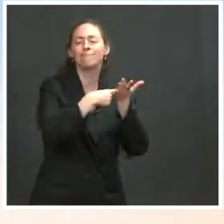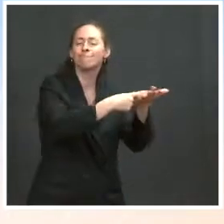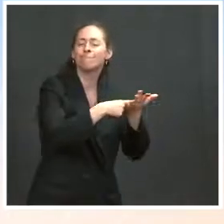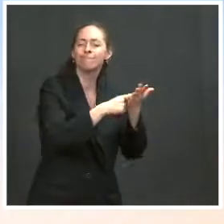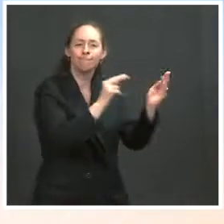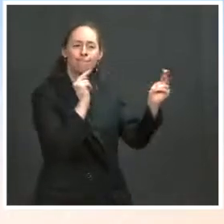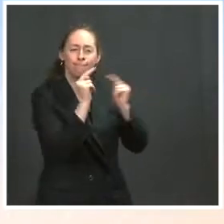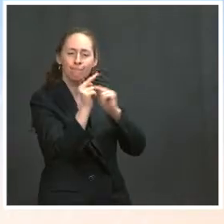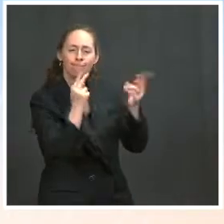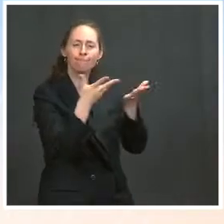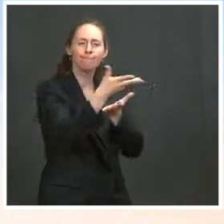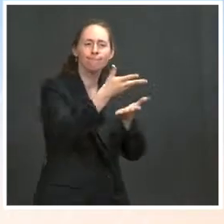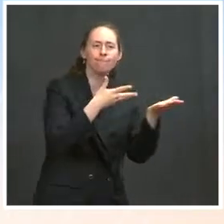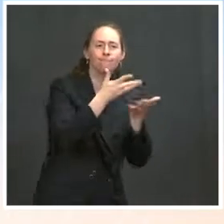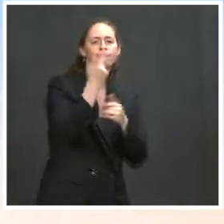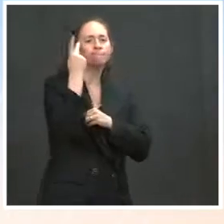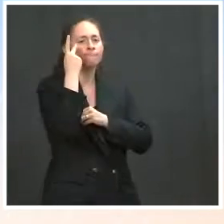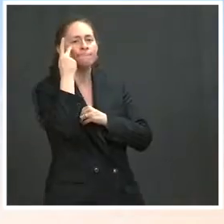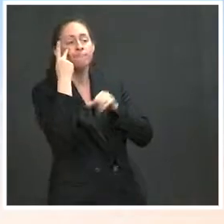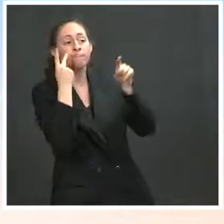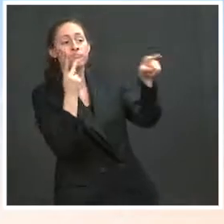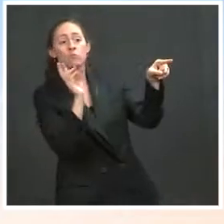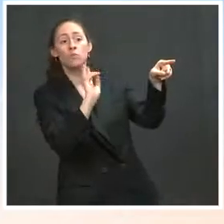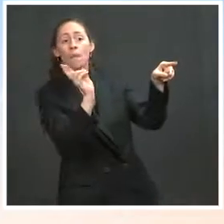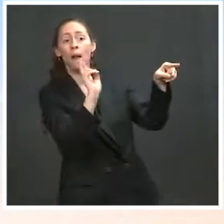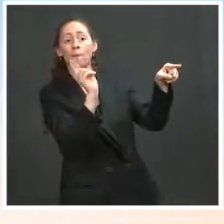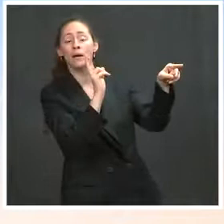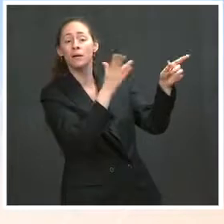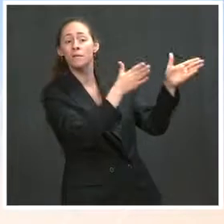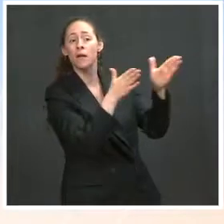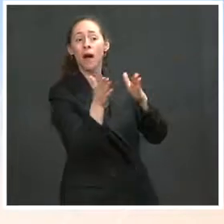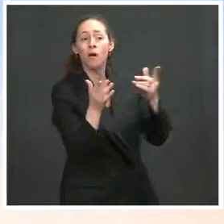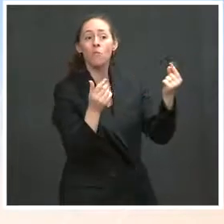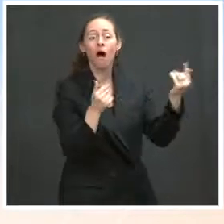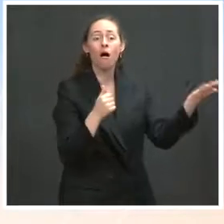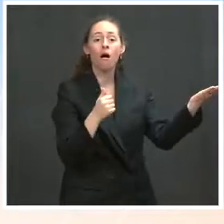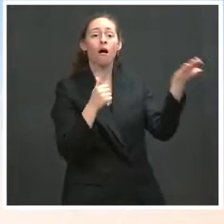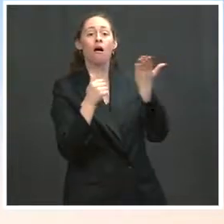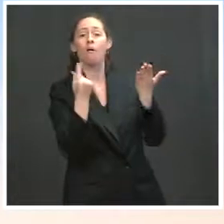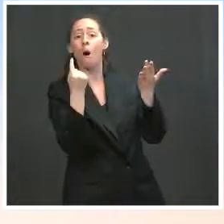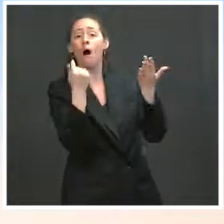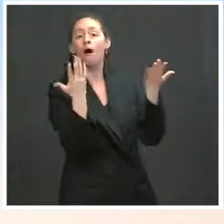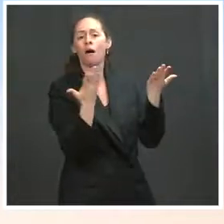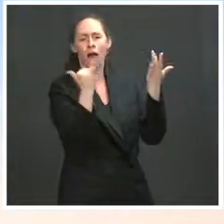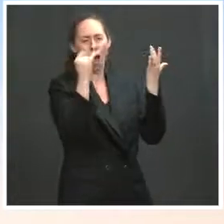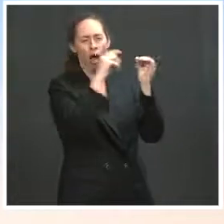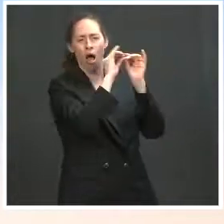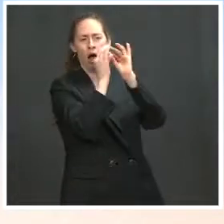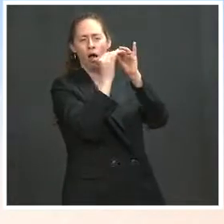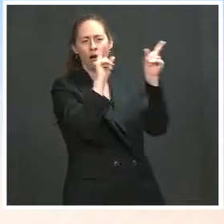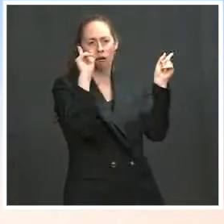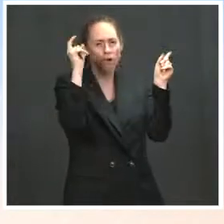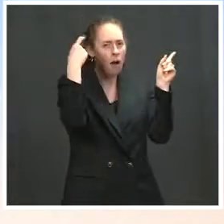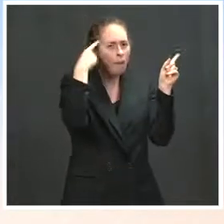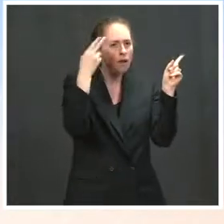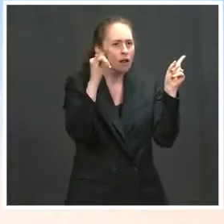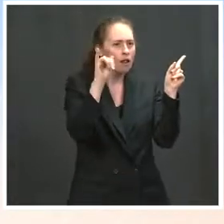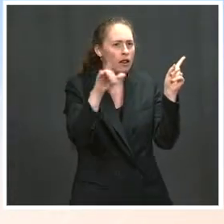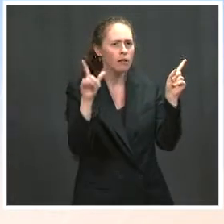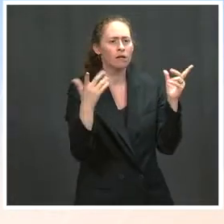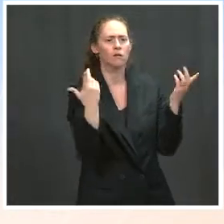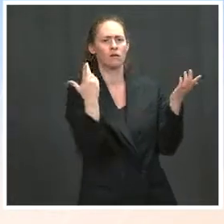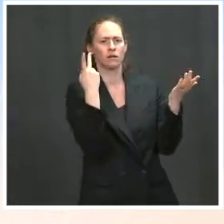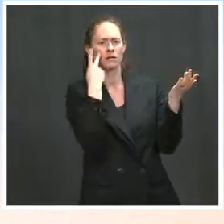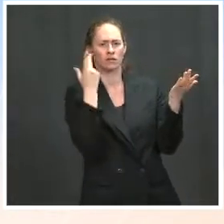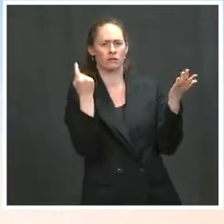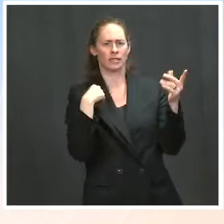what the Republicans, the senators on the Hill, are going to come back with, and once we have, their counter offer, we'll know more and